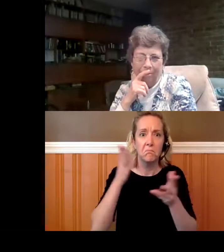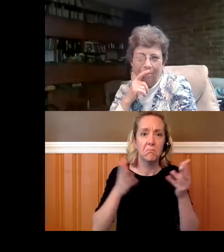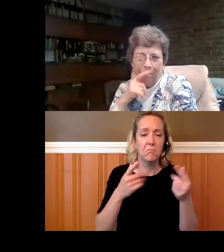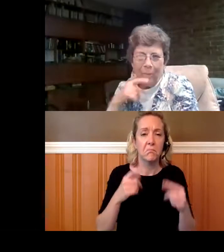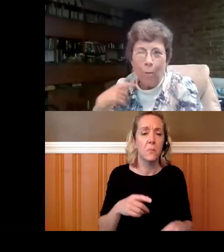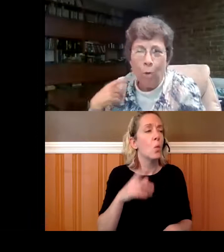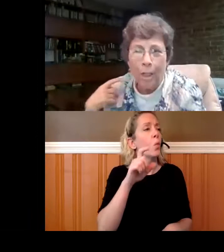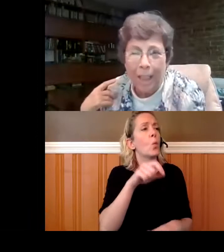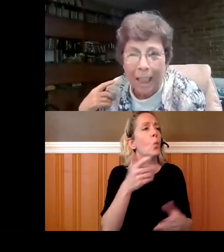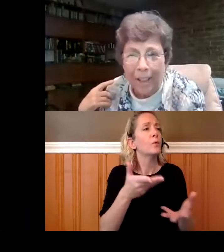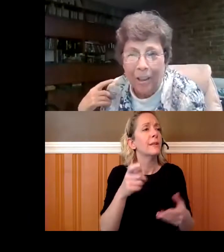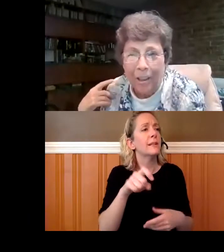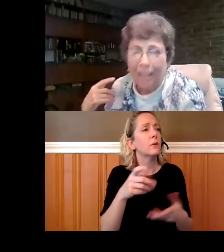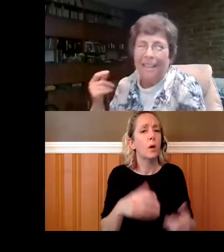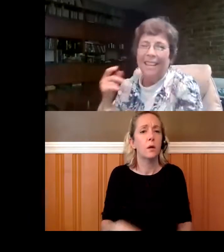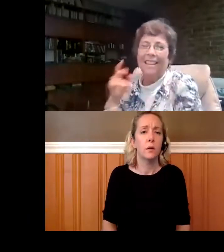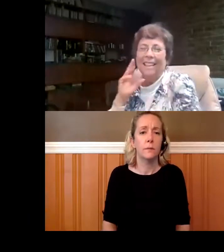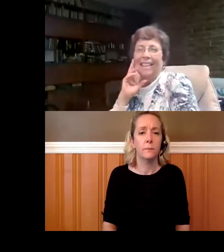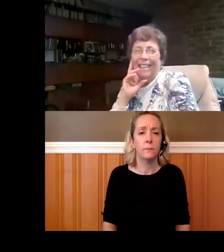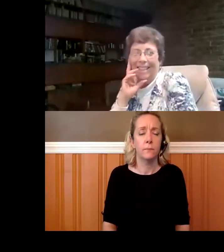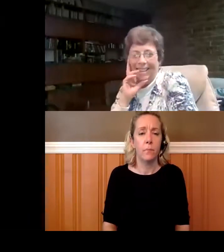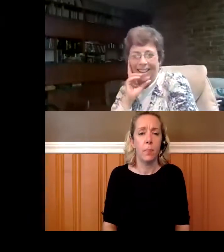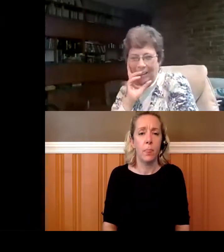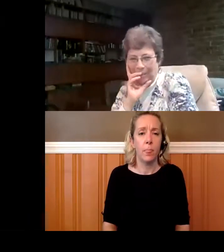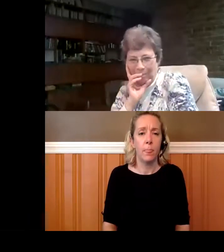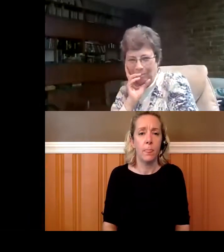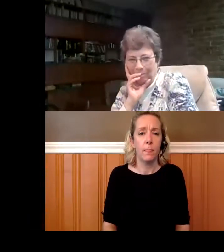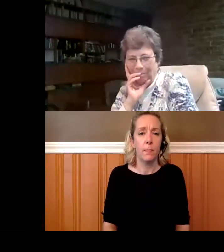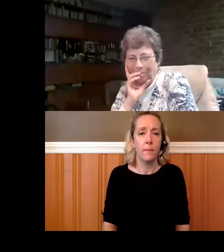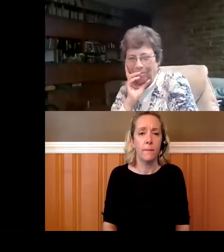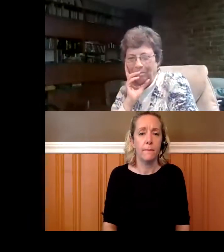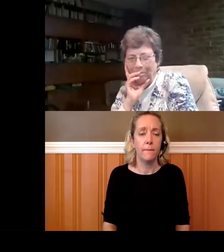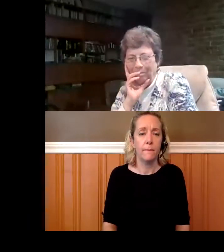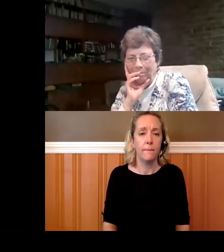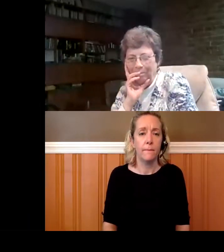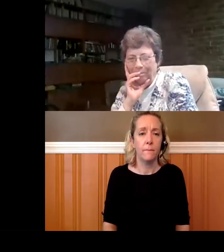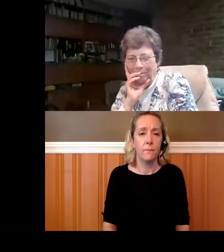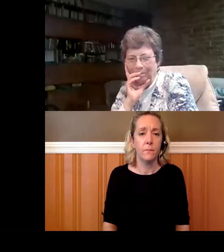What do you need? Jack puts the card away and tries to write on her palm with his finger.